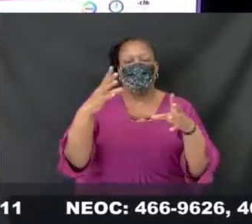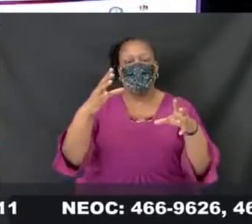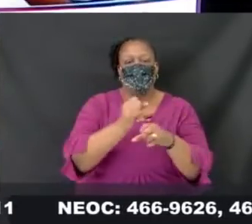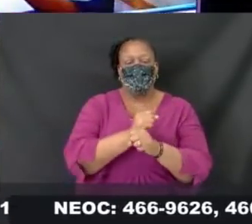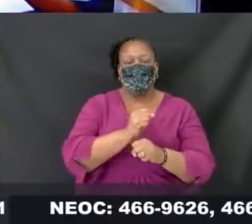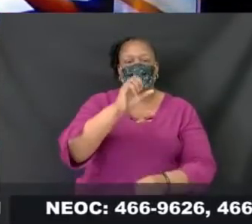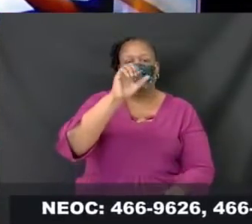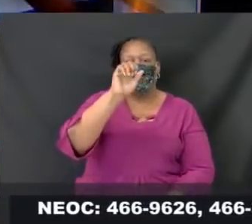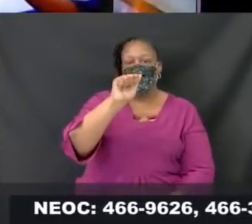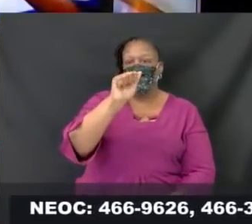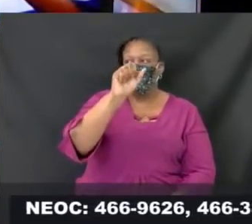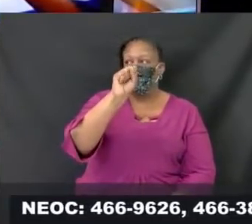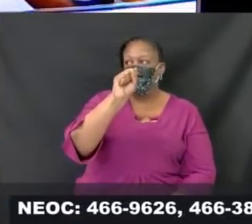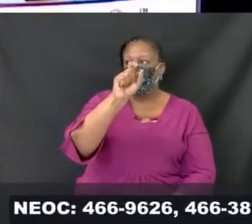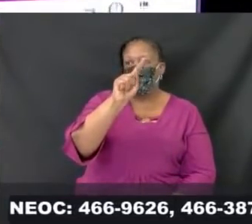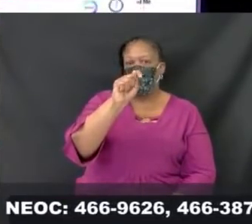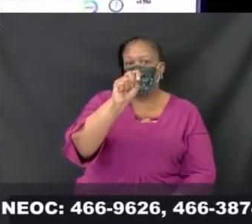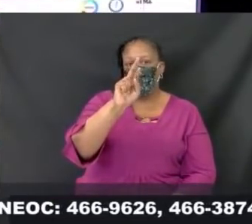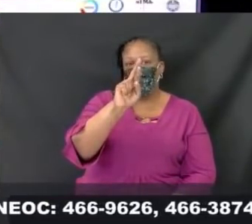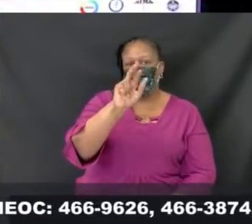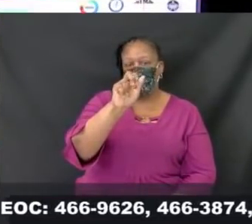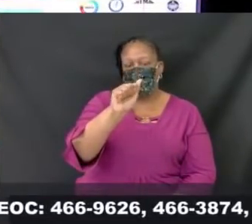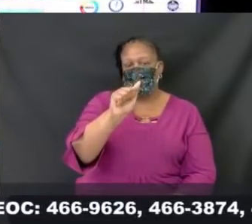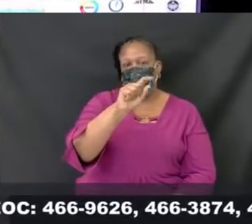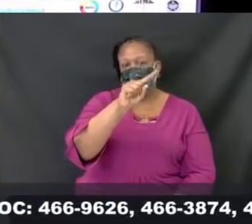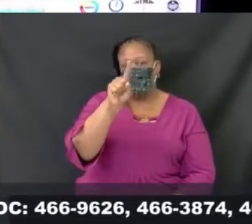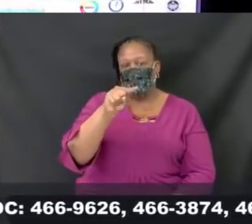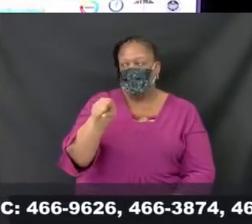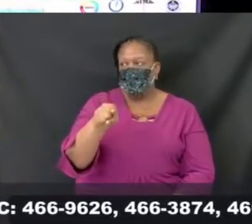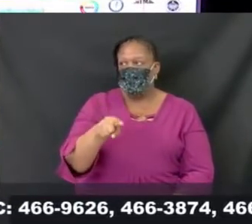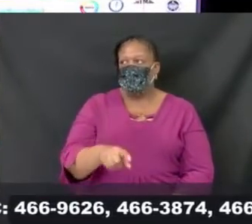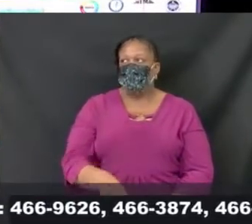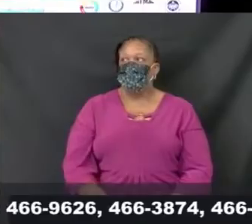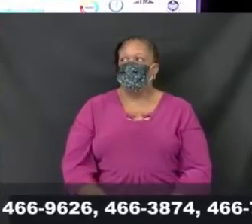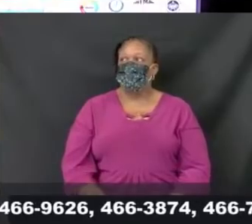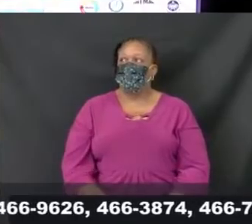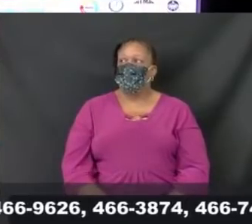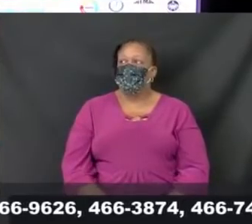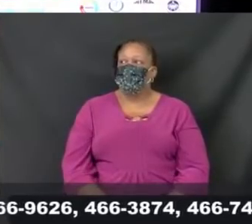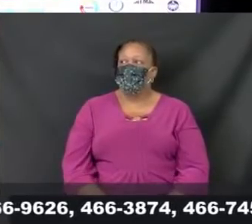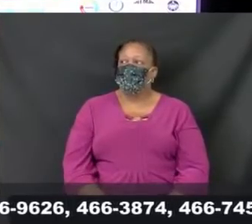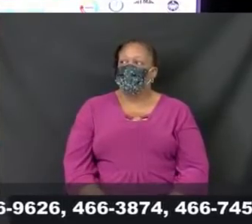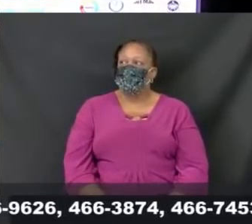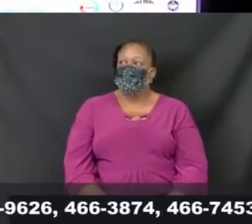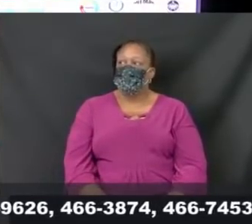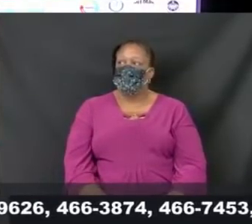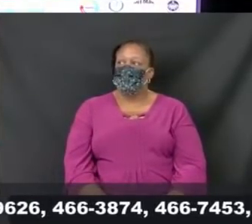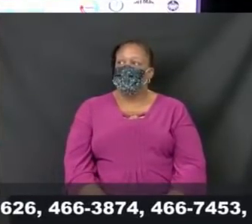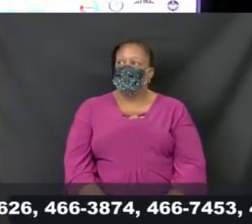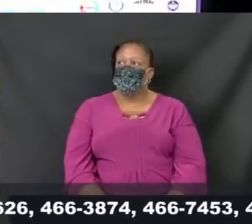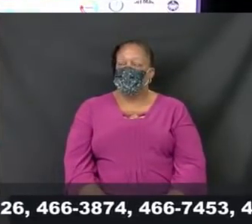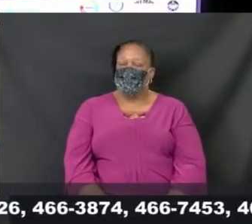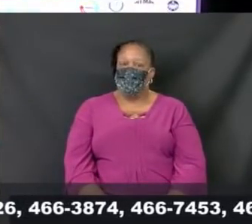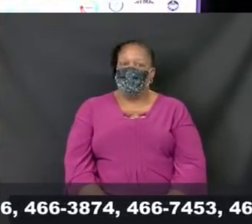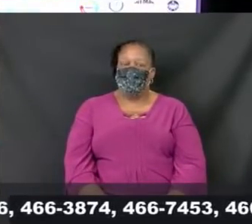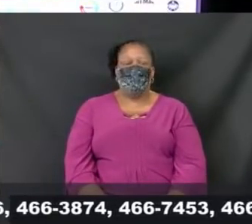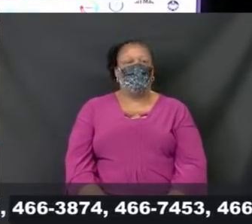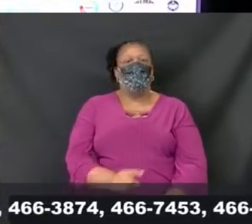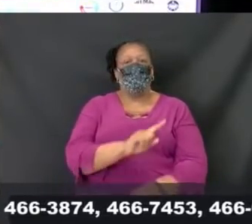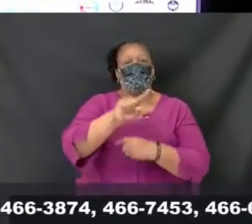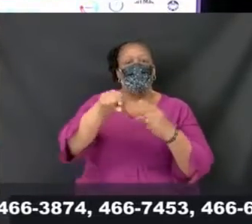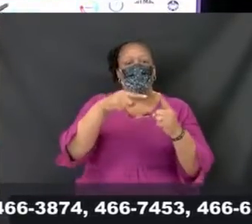have taken the first dose. I went for the second dose, but they said it's not available as yet.